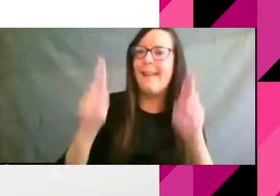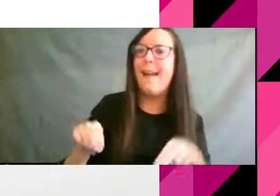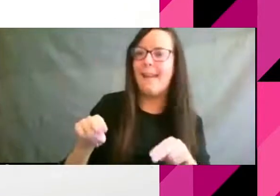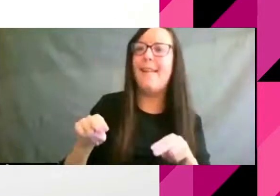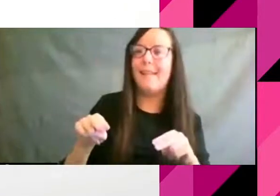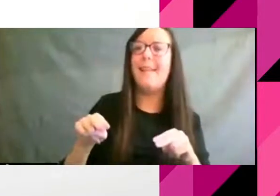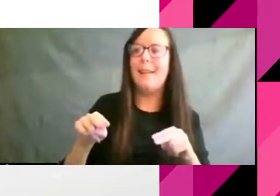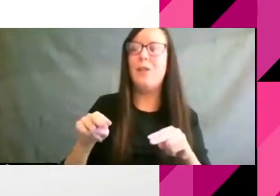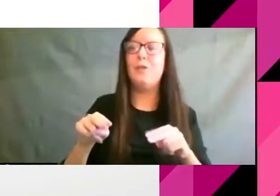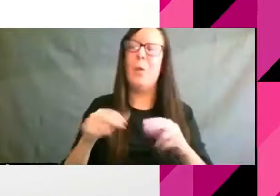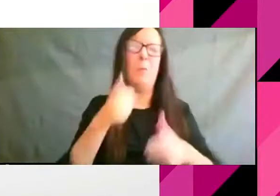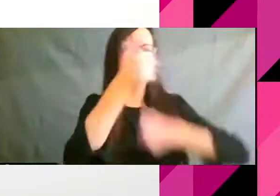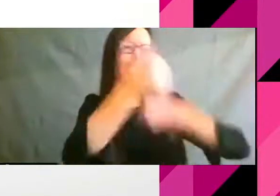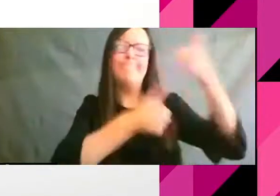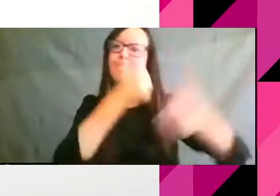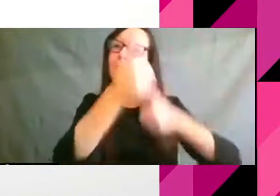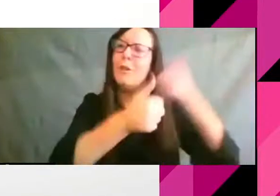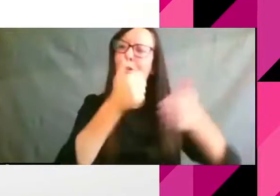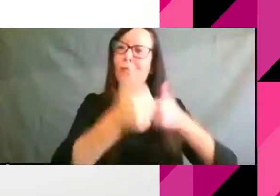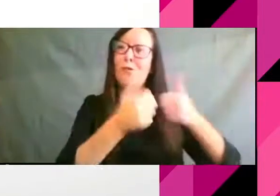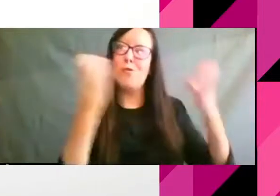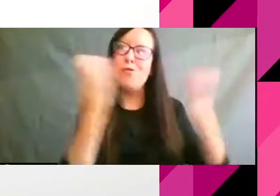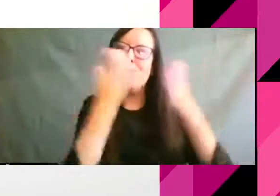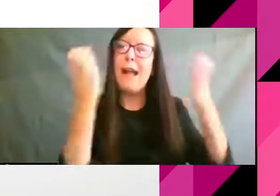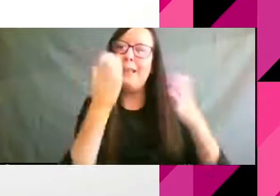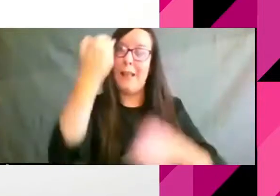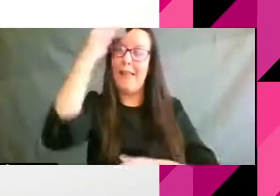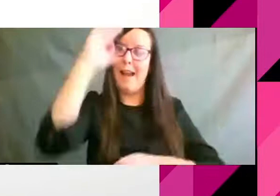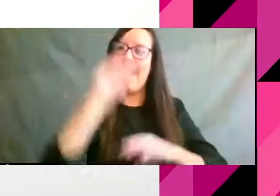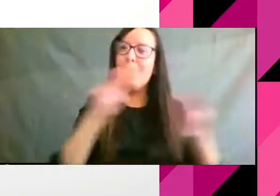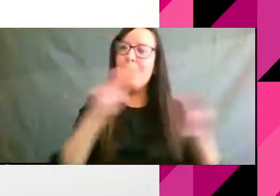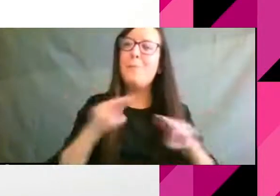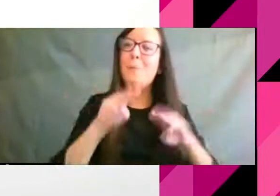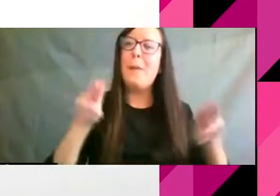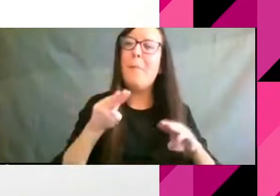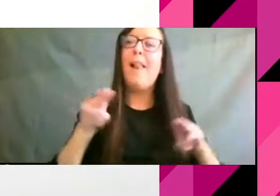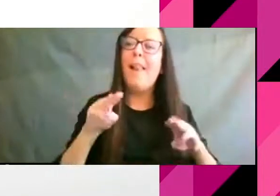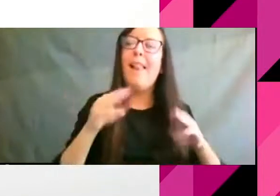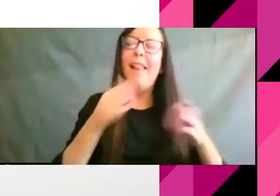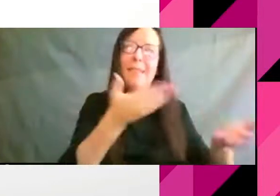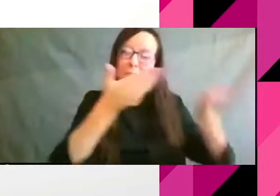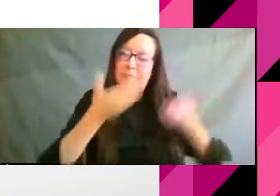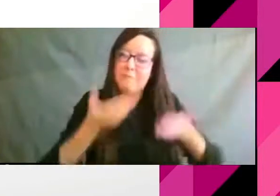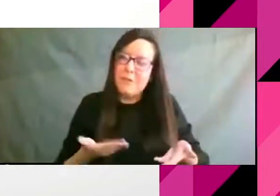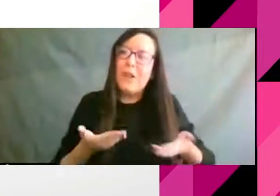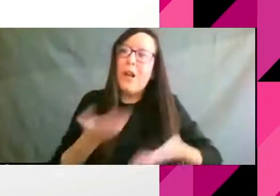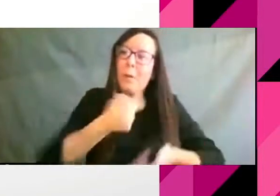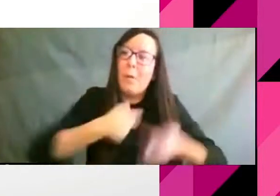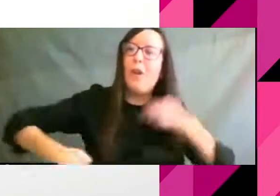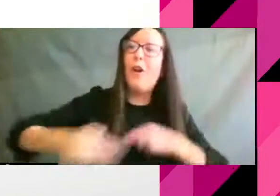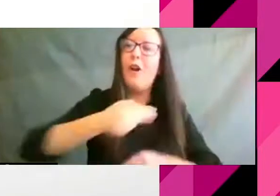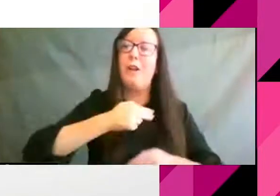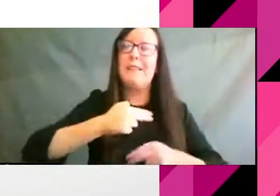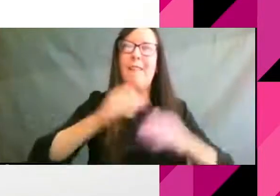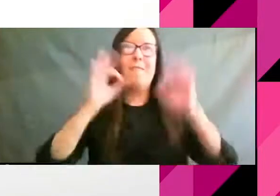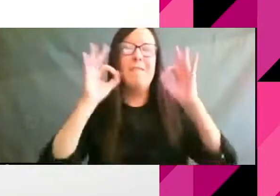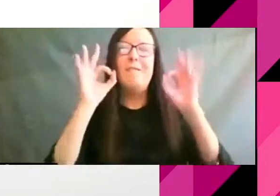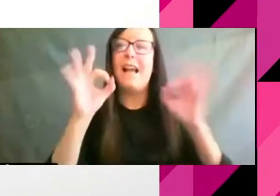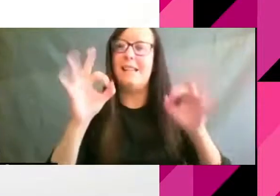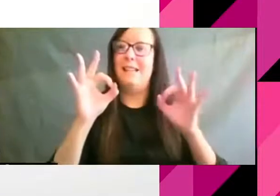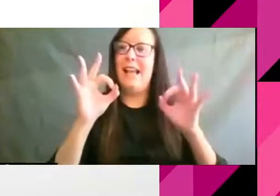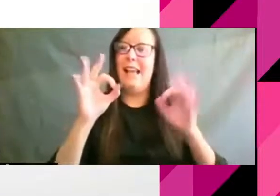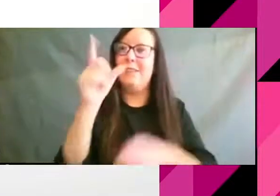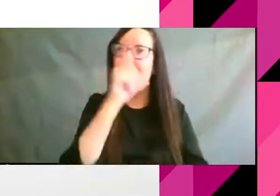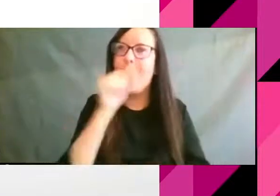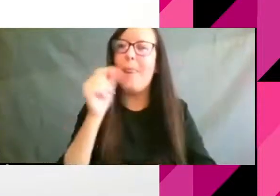have to congratulate also the Irish people for sharing with us the fantastic name and the work